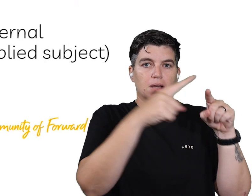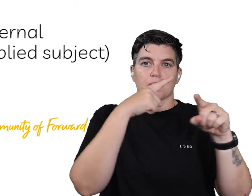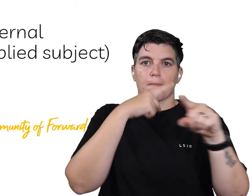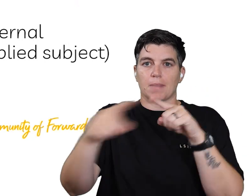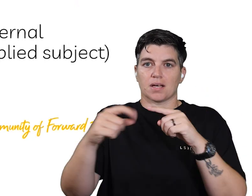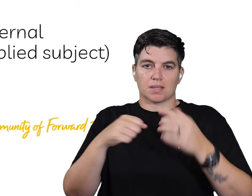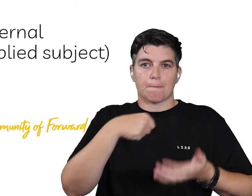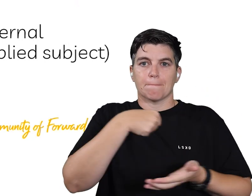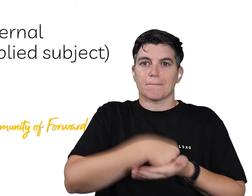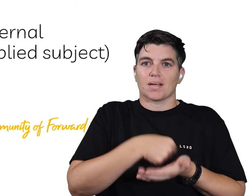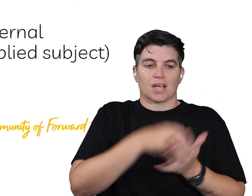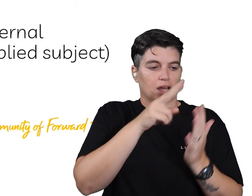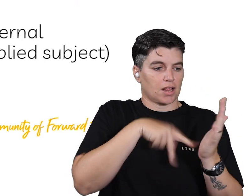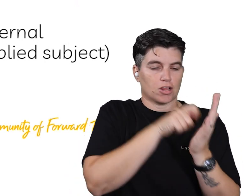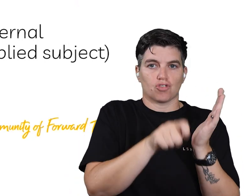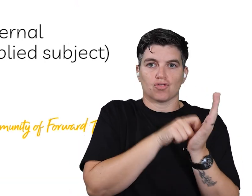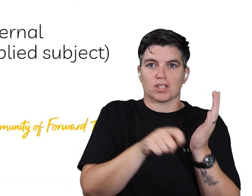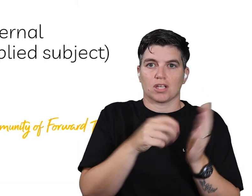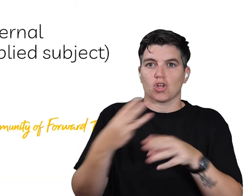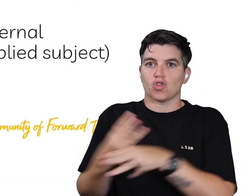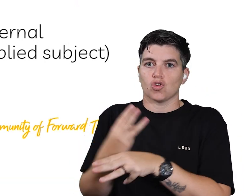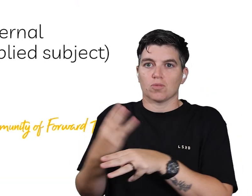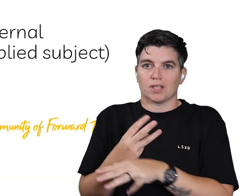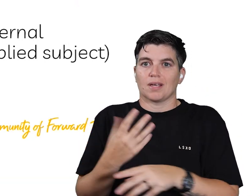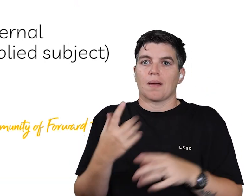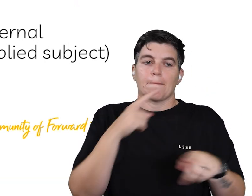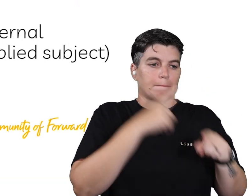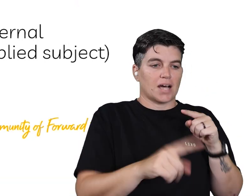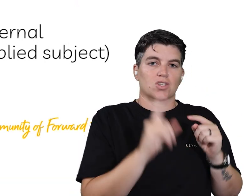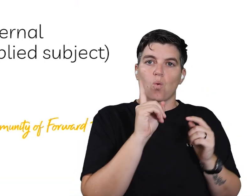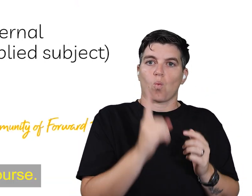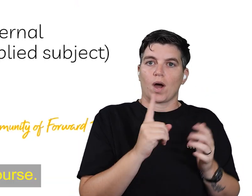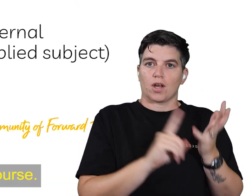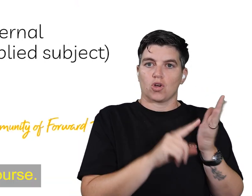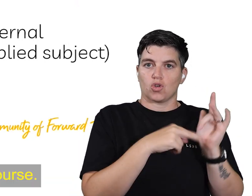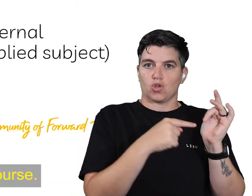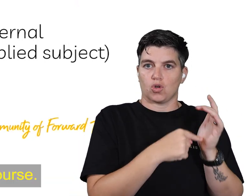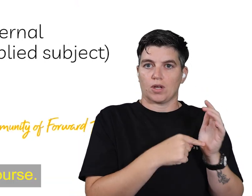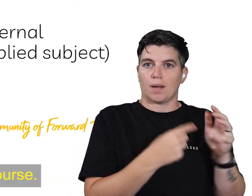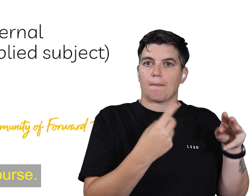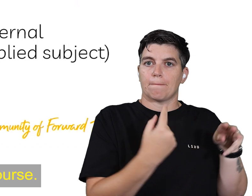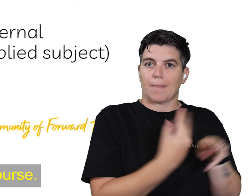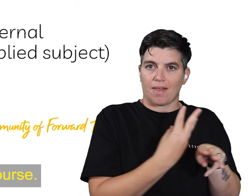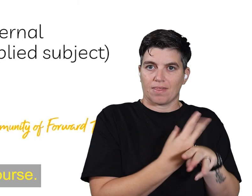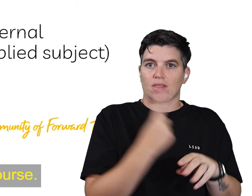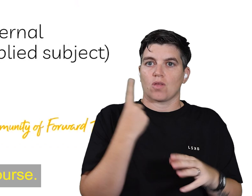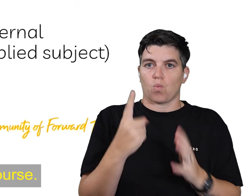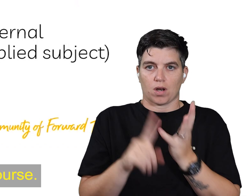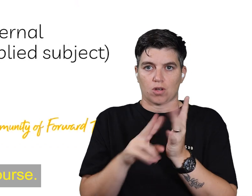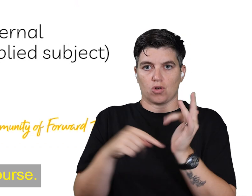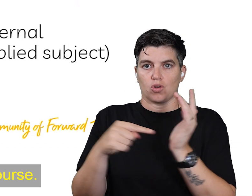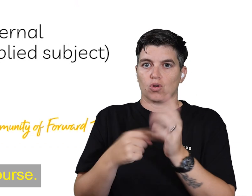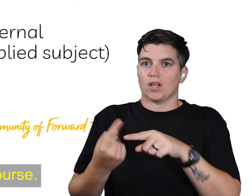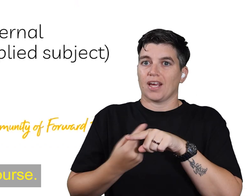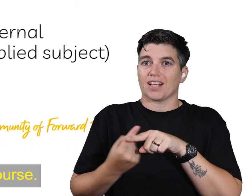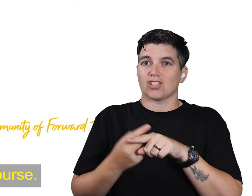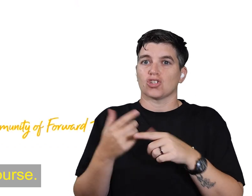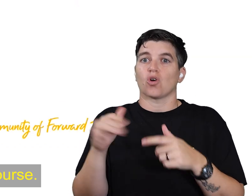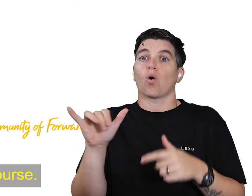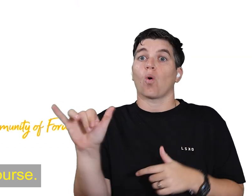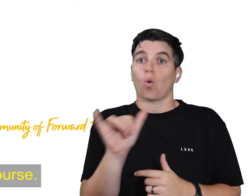by passing 1 unit of maths and 1 unit of English, or completing a literacy or numeracy short